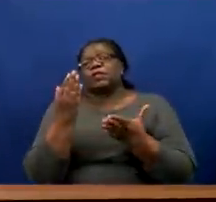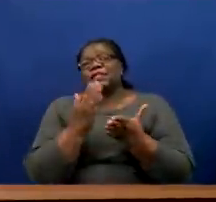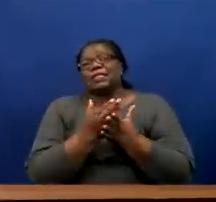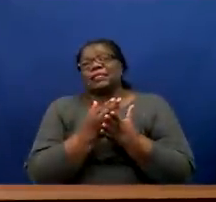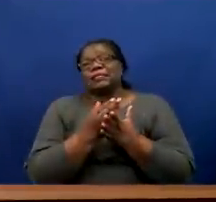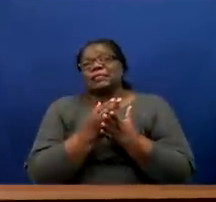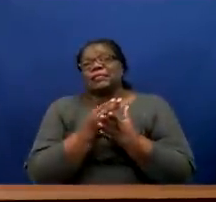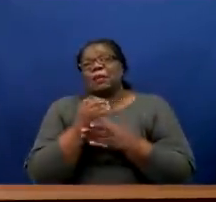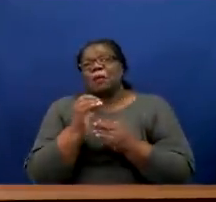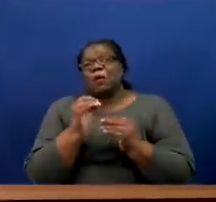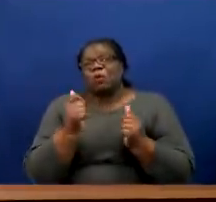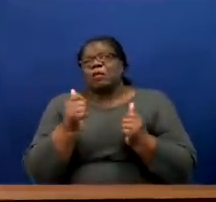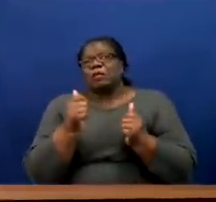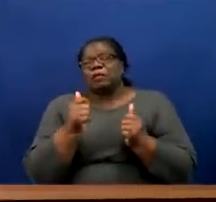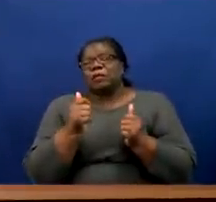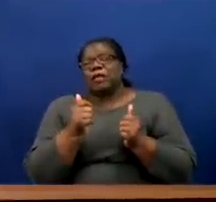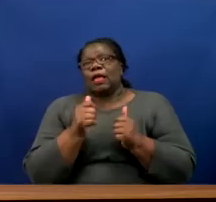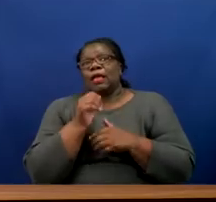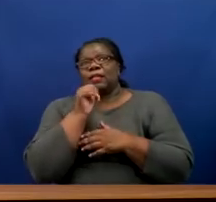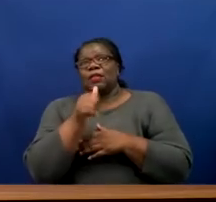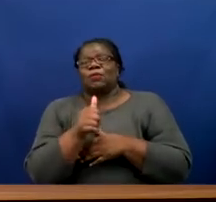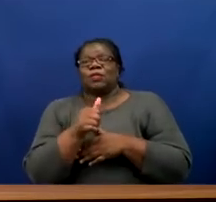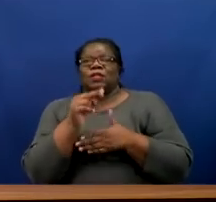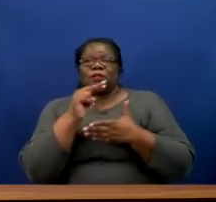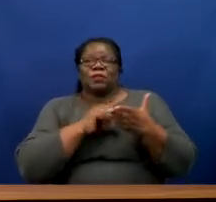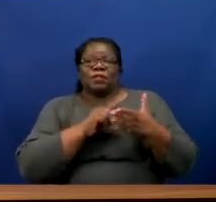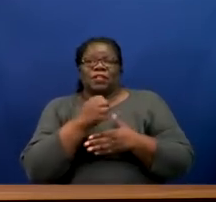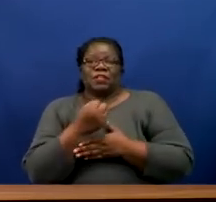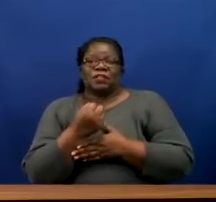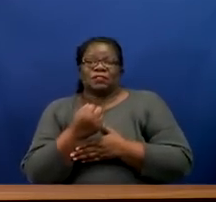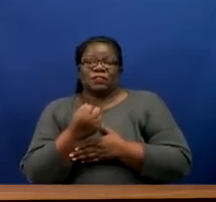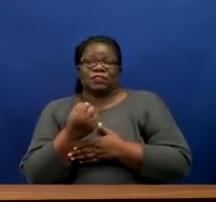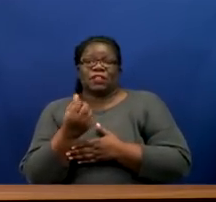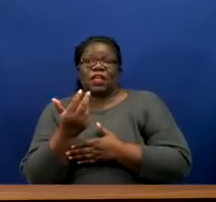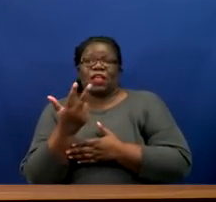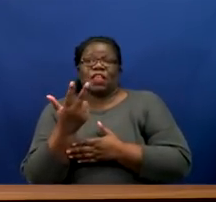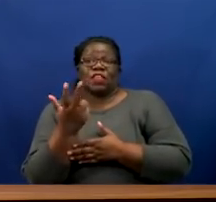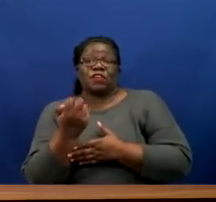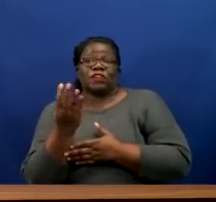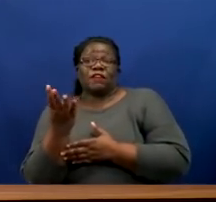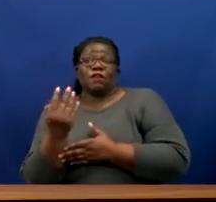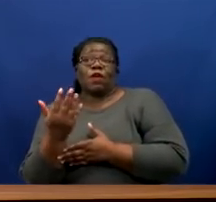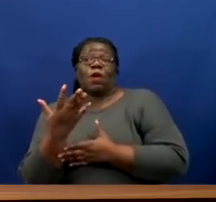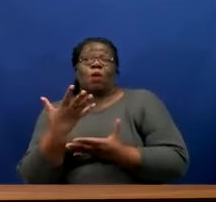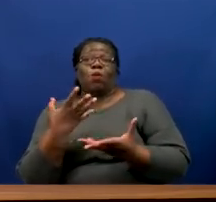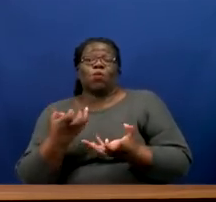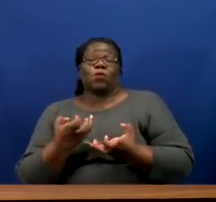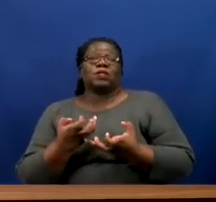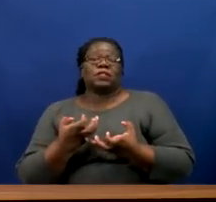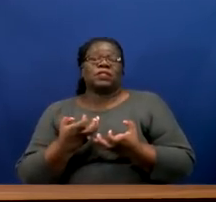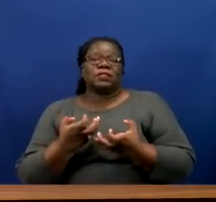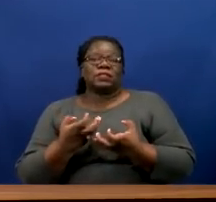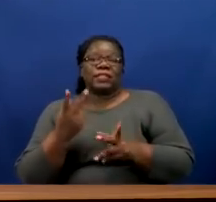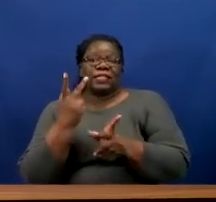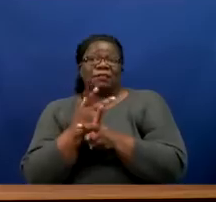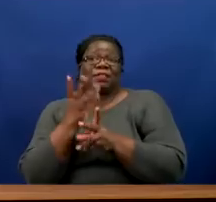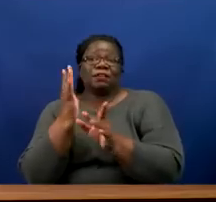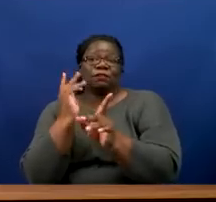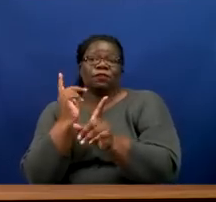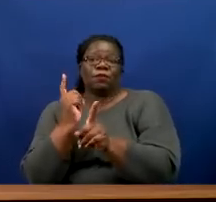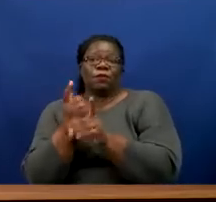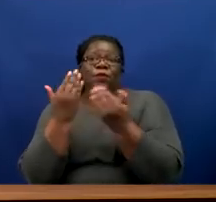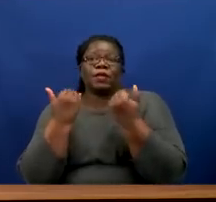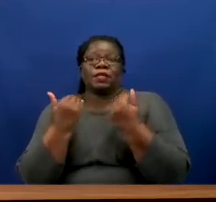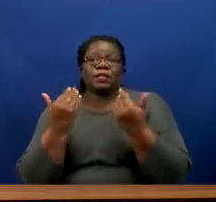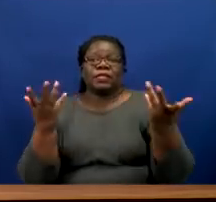abruptly because I didn't want to get to verse 13 and verse 14. Because I wanted to save that for right here. Because by the